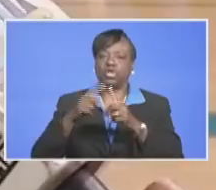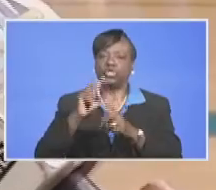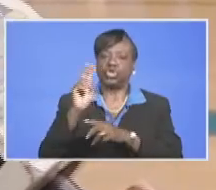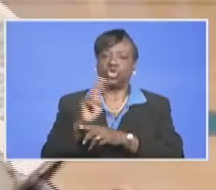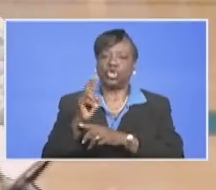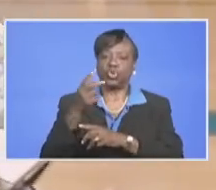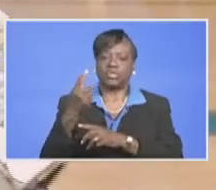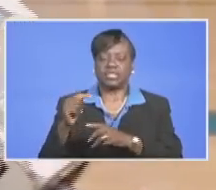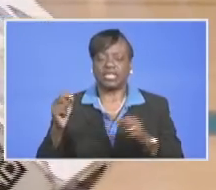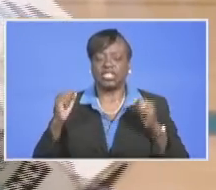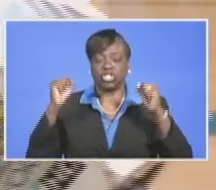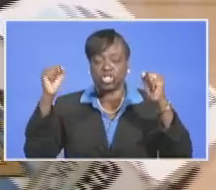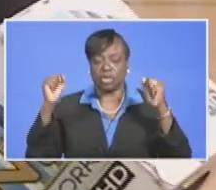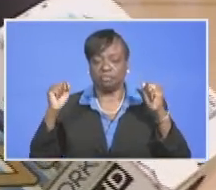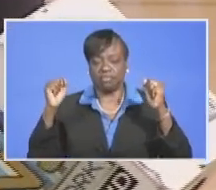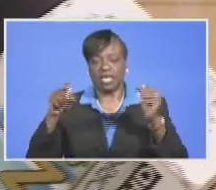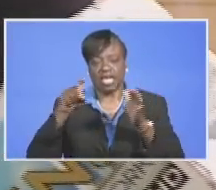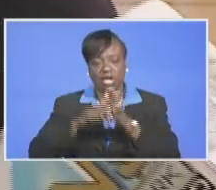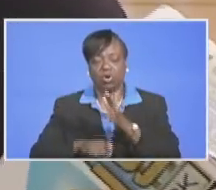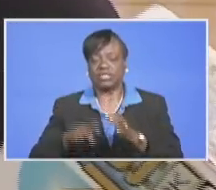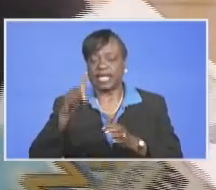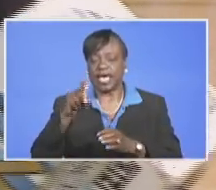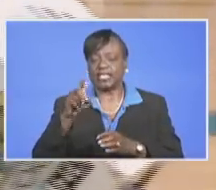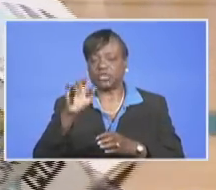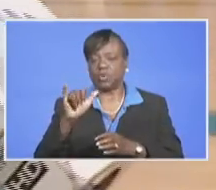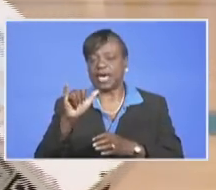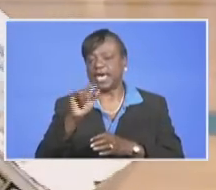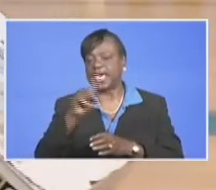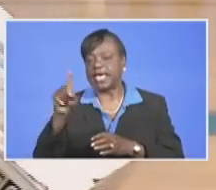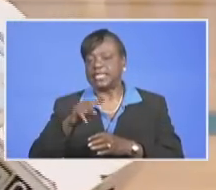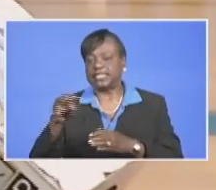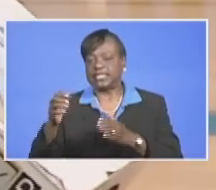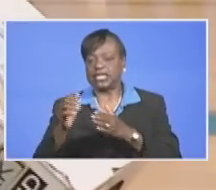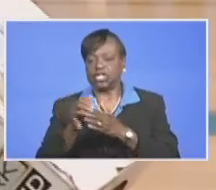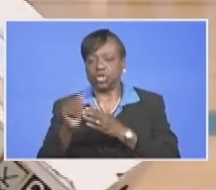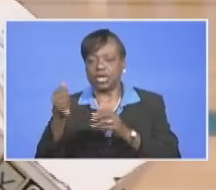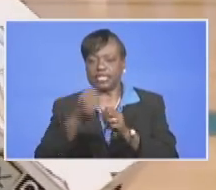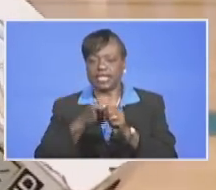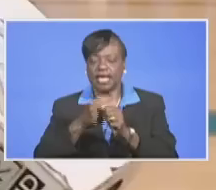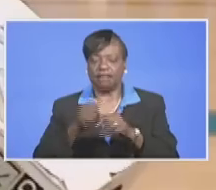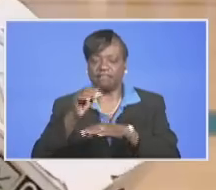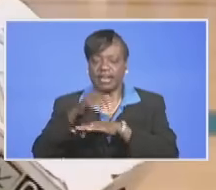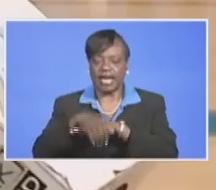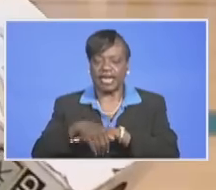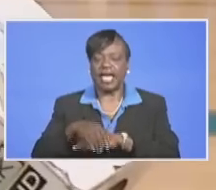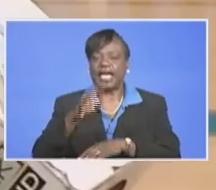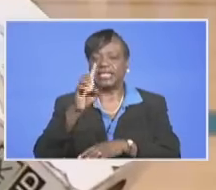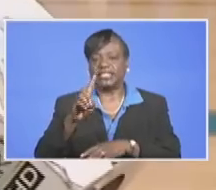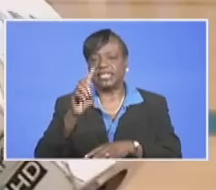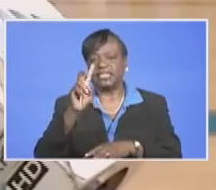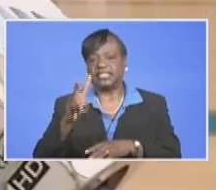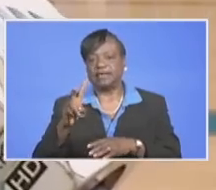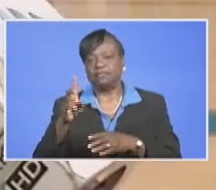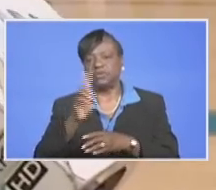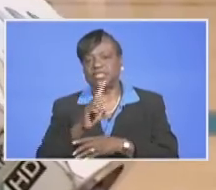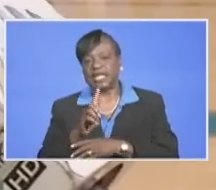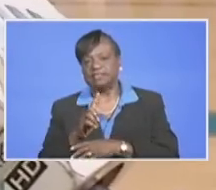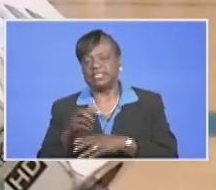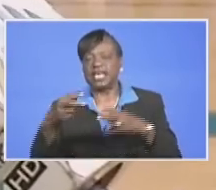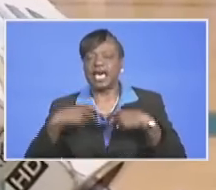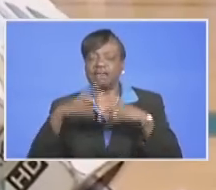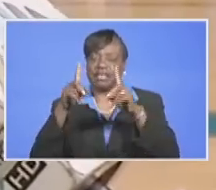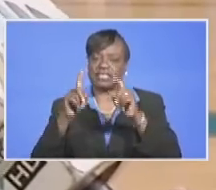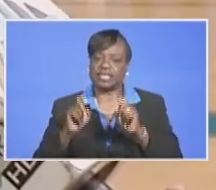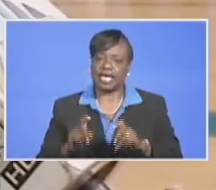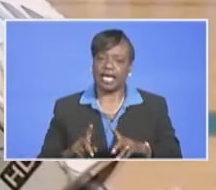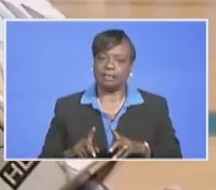it costs us XYZ dollars per night. Then D.W. Davis is another venue. They have exams. So long as we